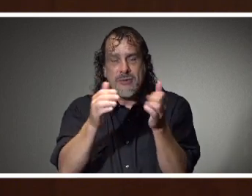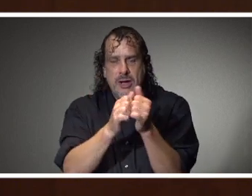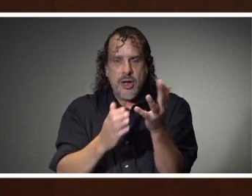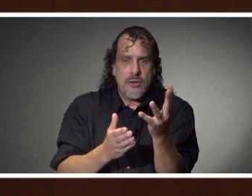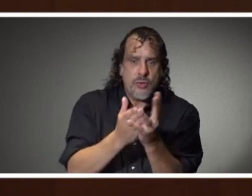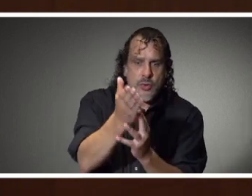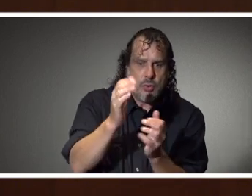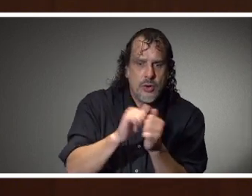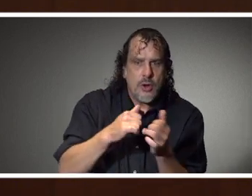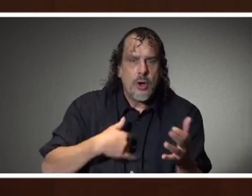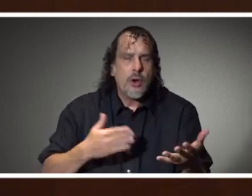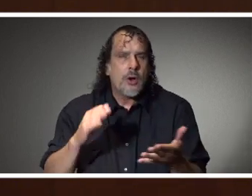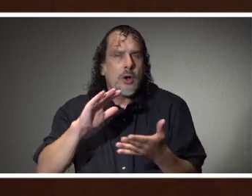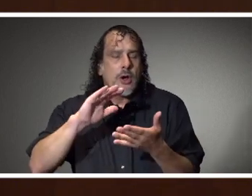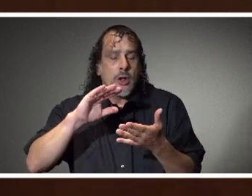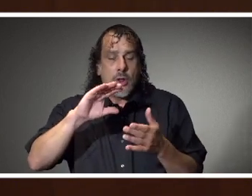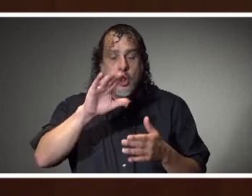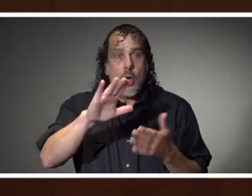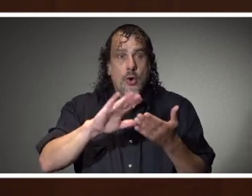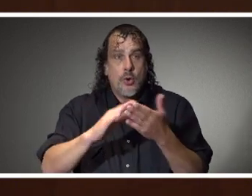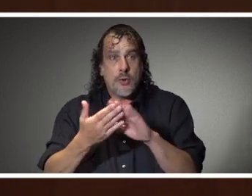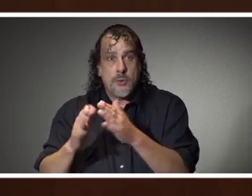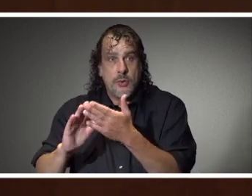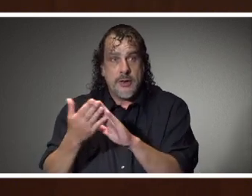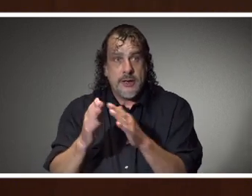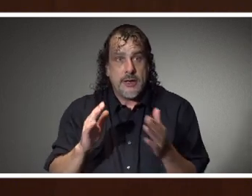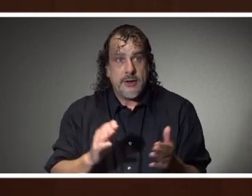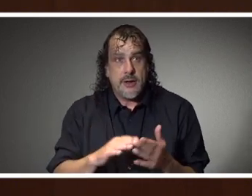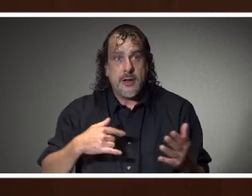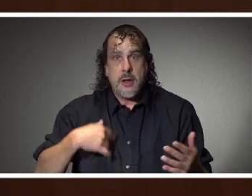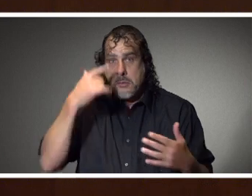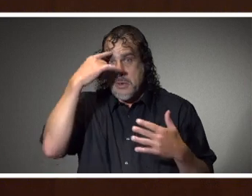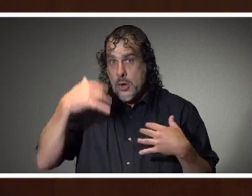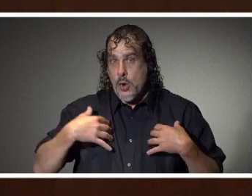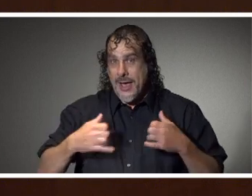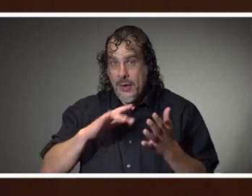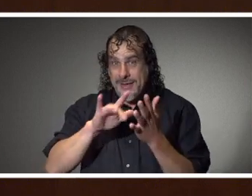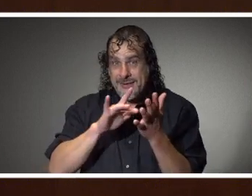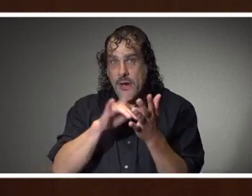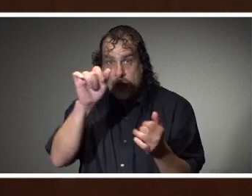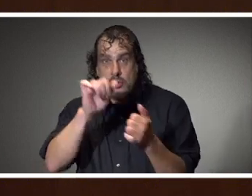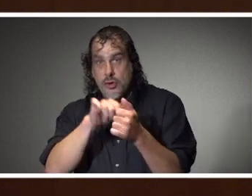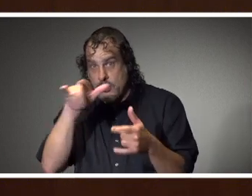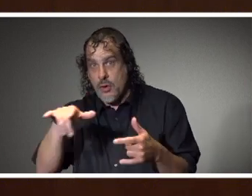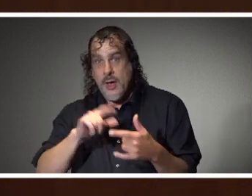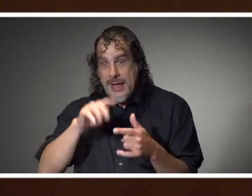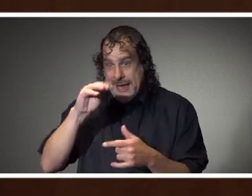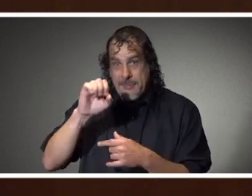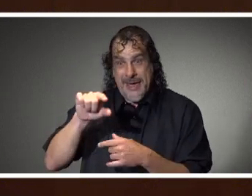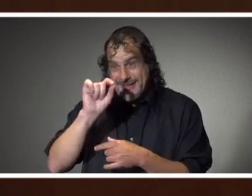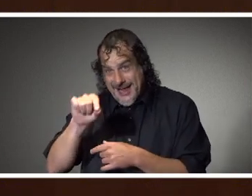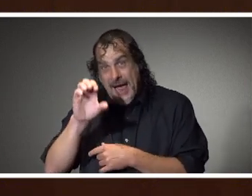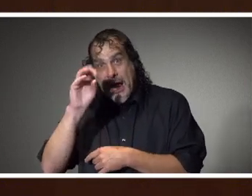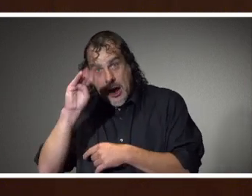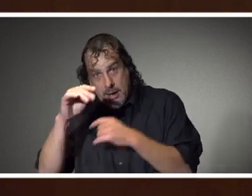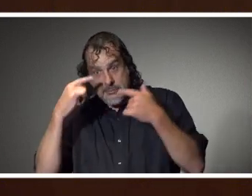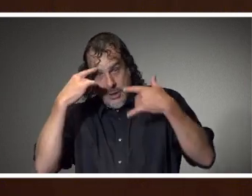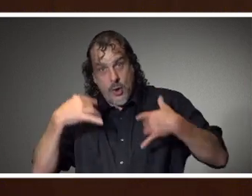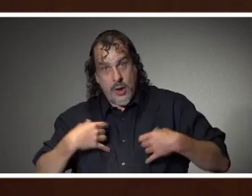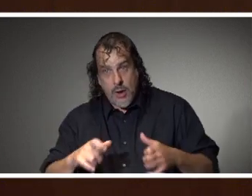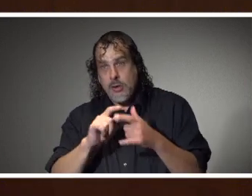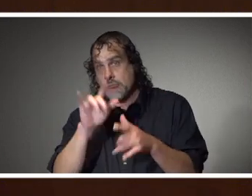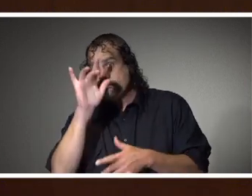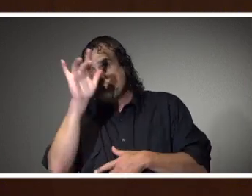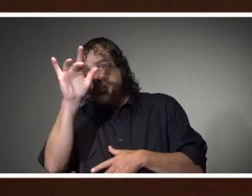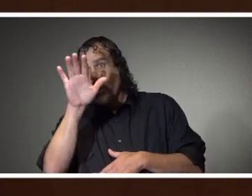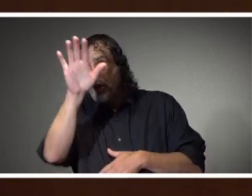community mental health center. So you can go to that website, mentalhealthms.com, and you can find your mobile